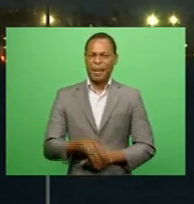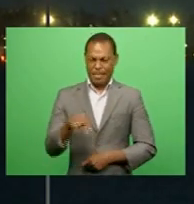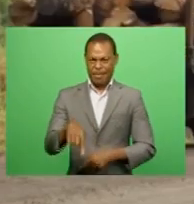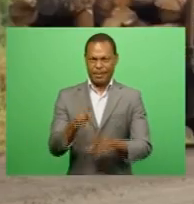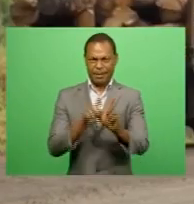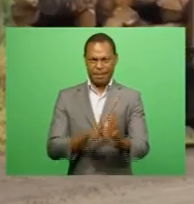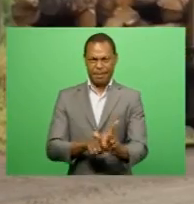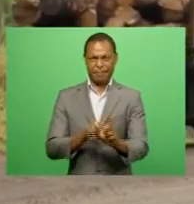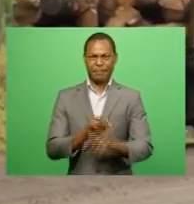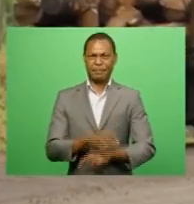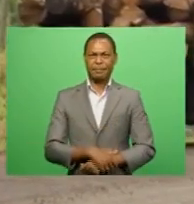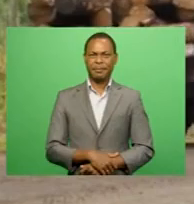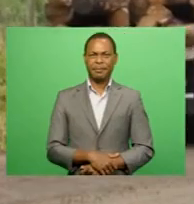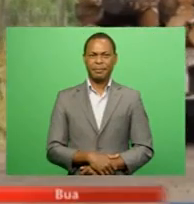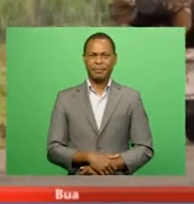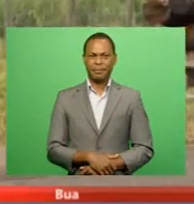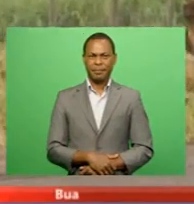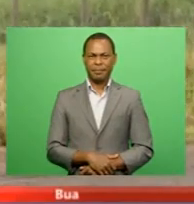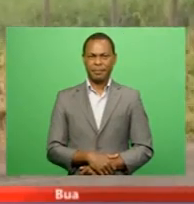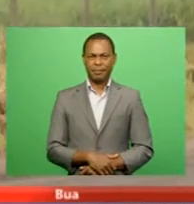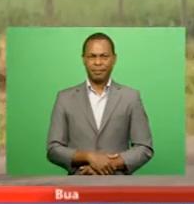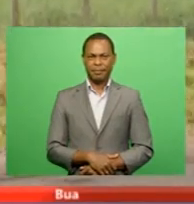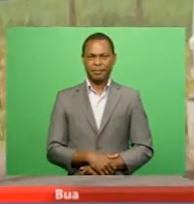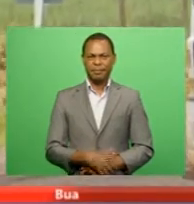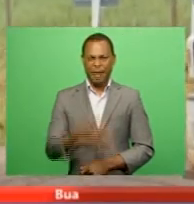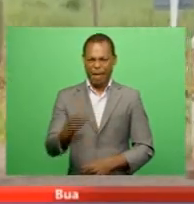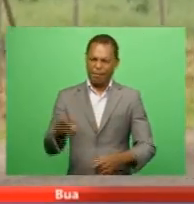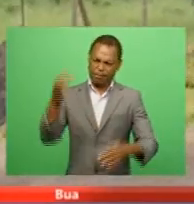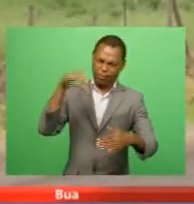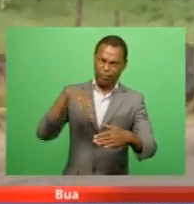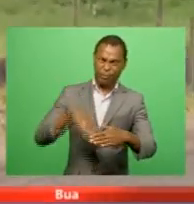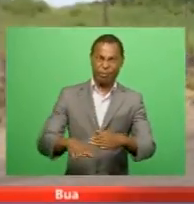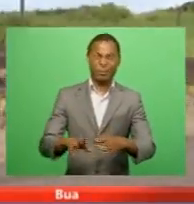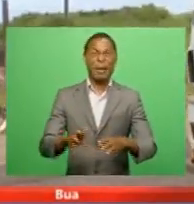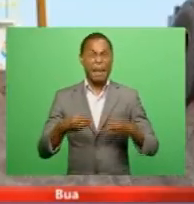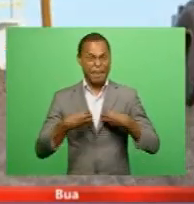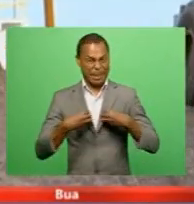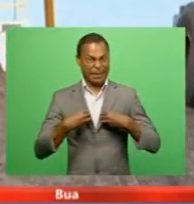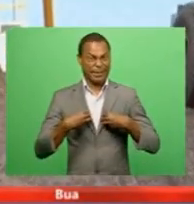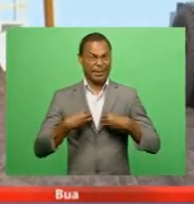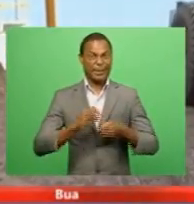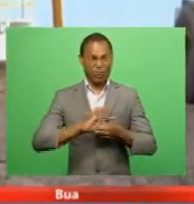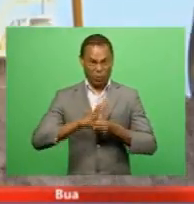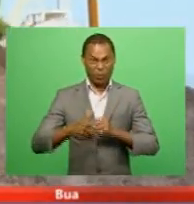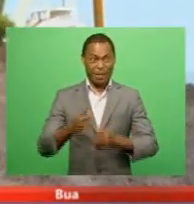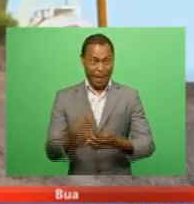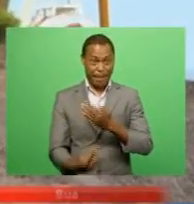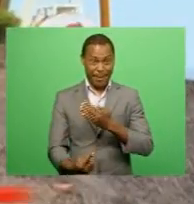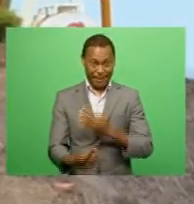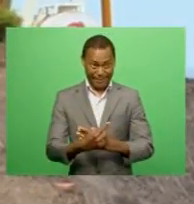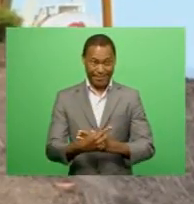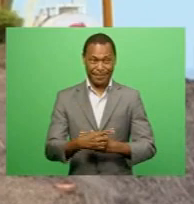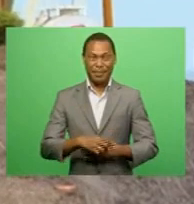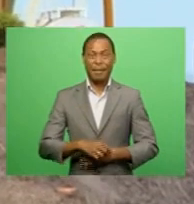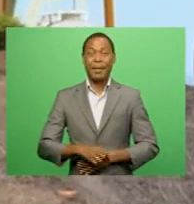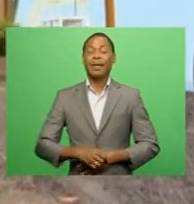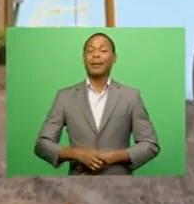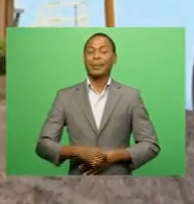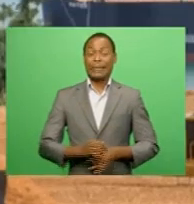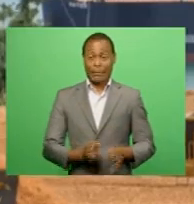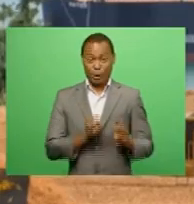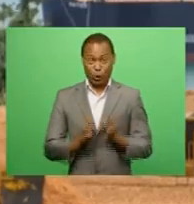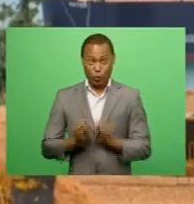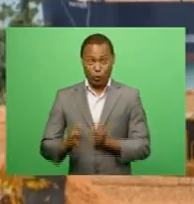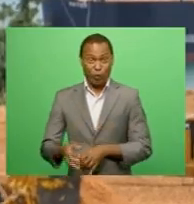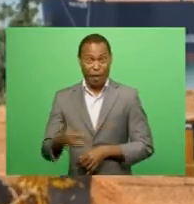reports. Despite the downturn in businesses due to COVID-19, the pine industry has been working non-stop to meet